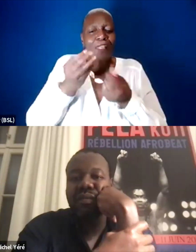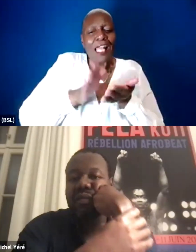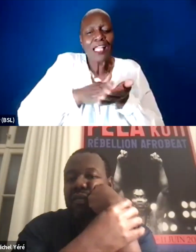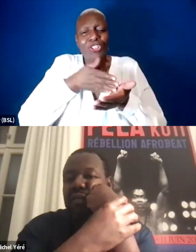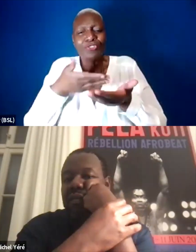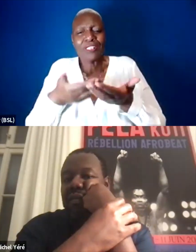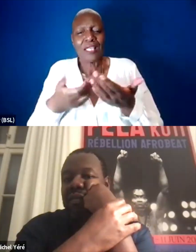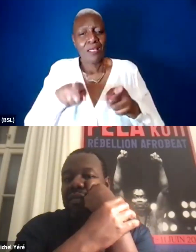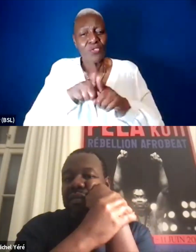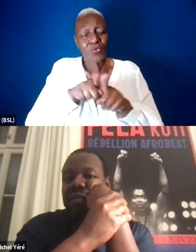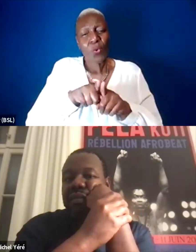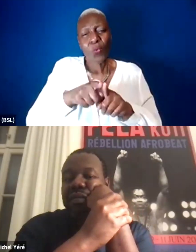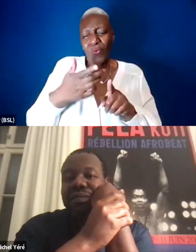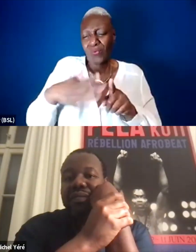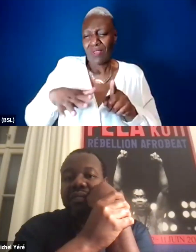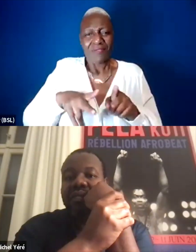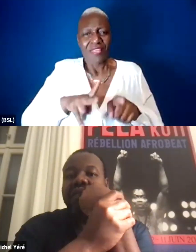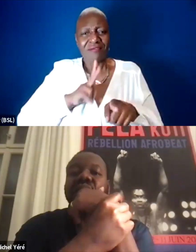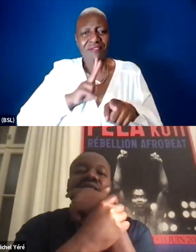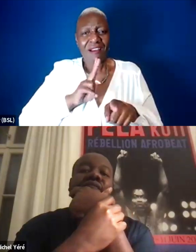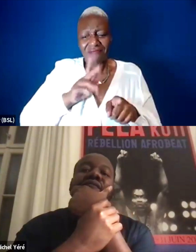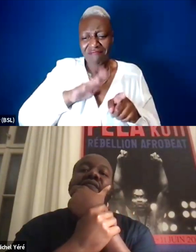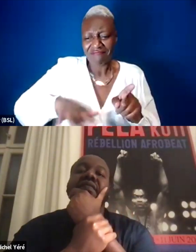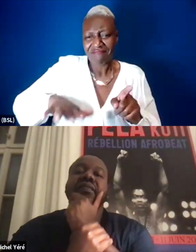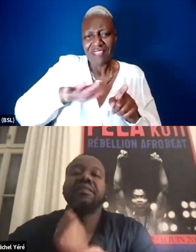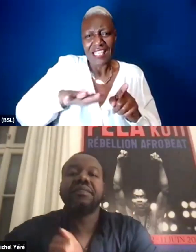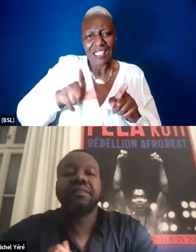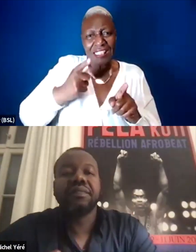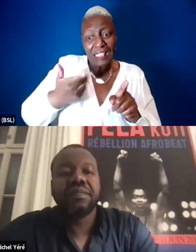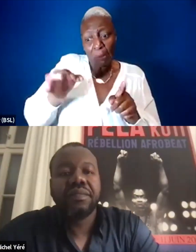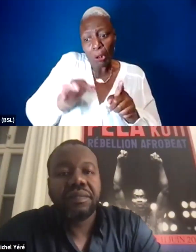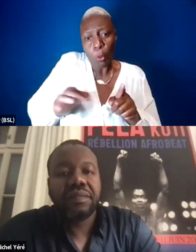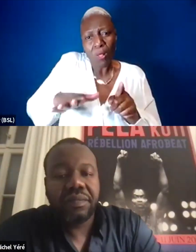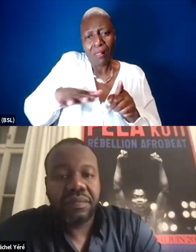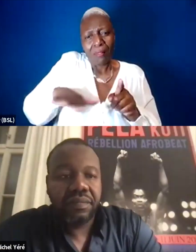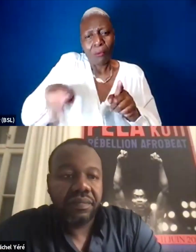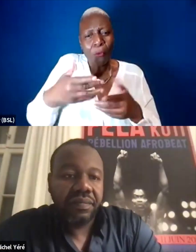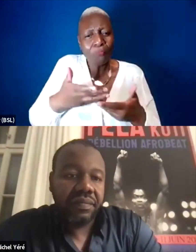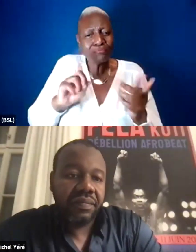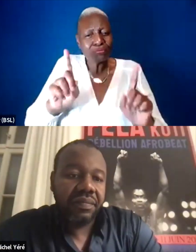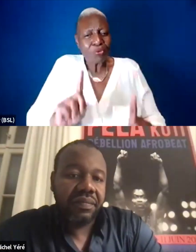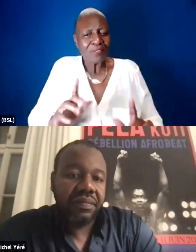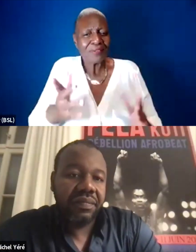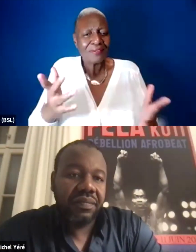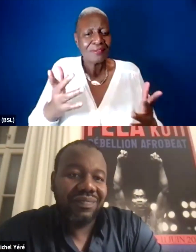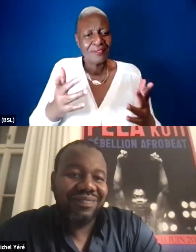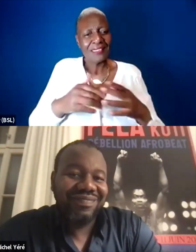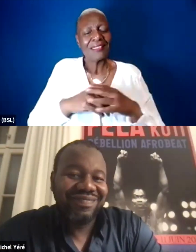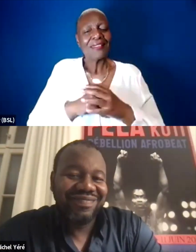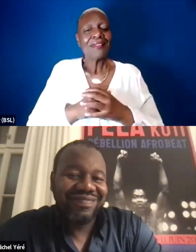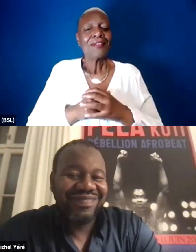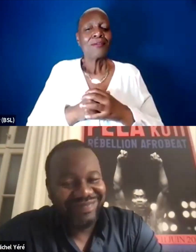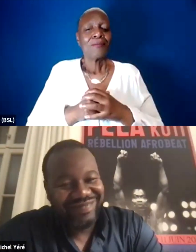the diglossic nature of this, and how did you work with it? And also, can you say a little bit about, I think, our mutually favorite poem, The Seamstresses?